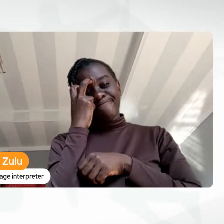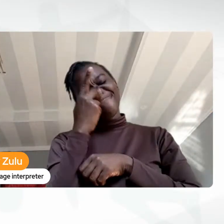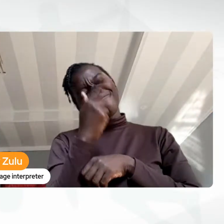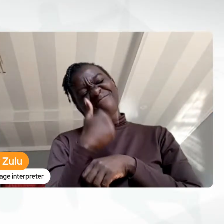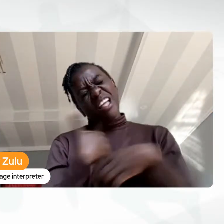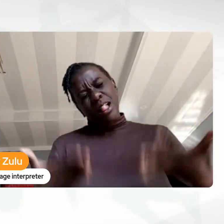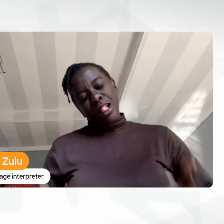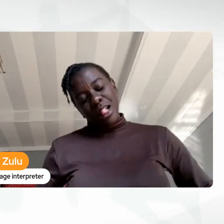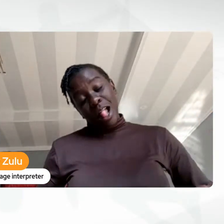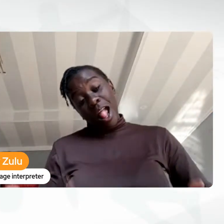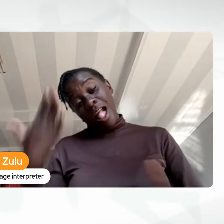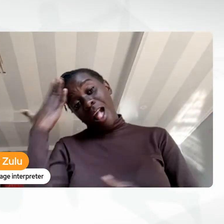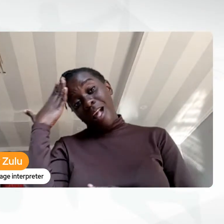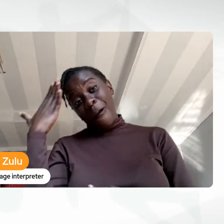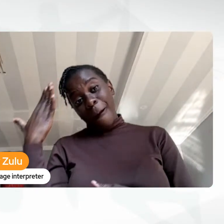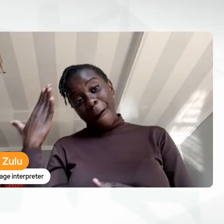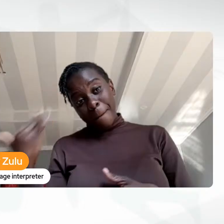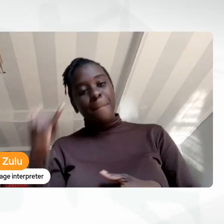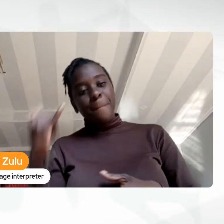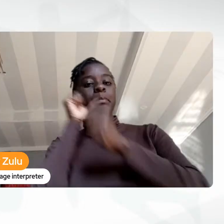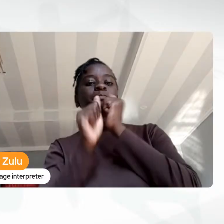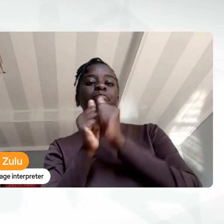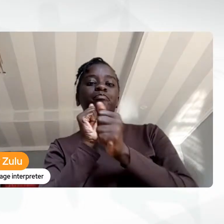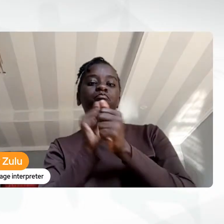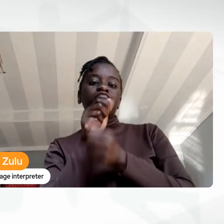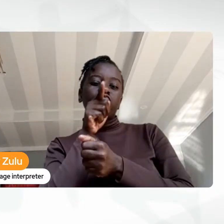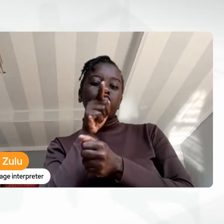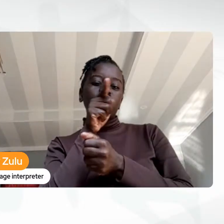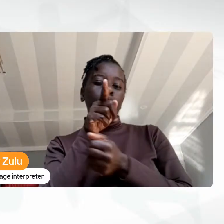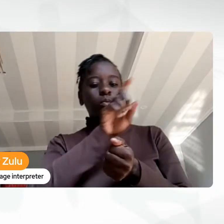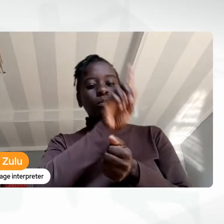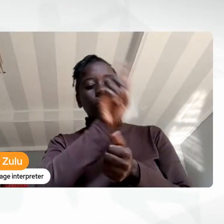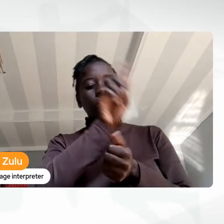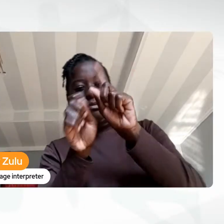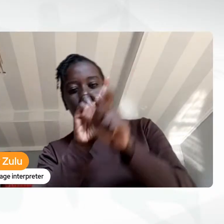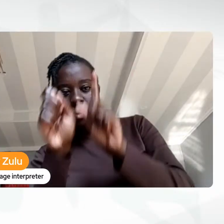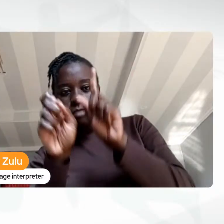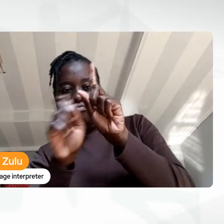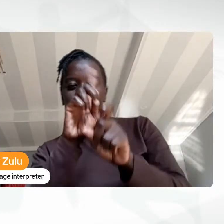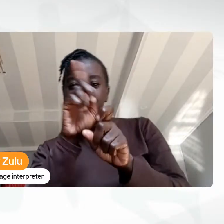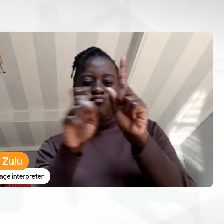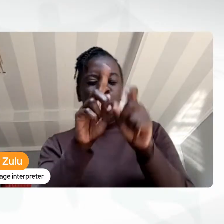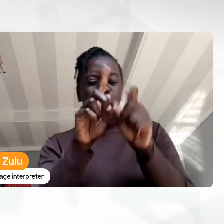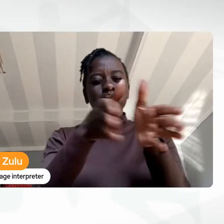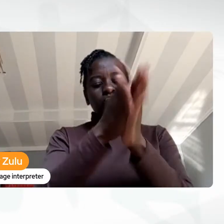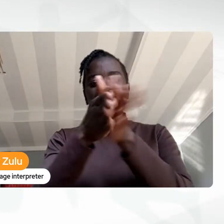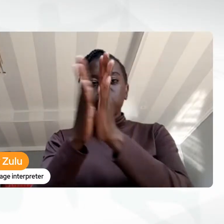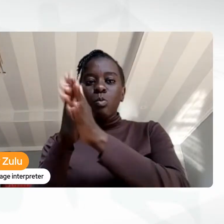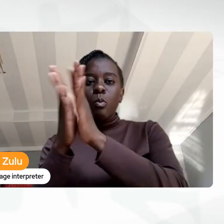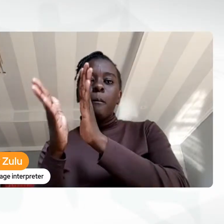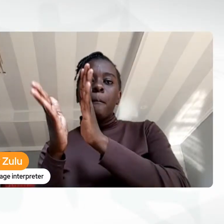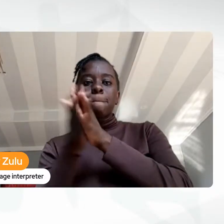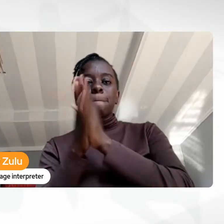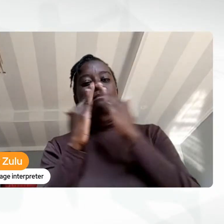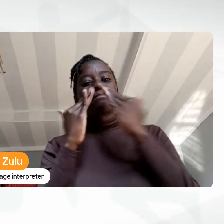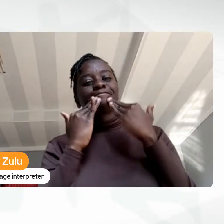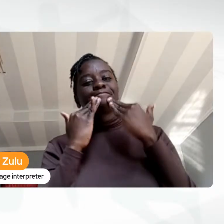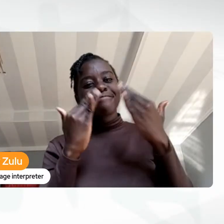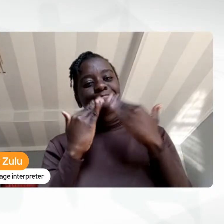able to just contribute towards the show. And thank you so much to Doc